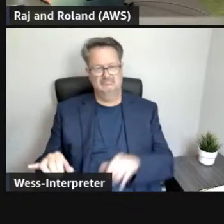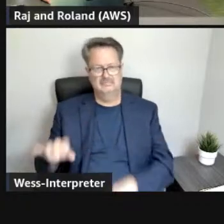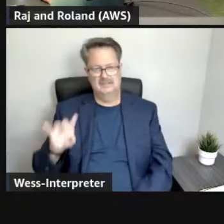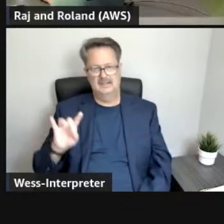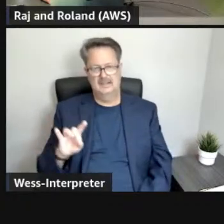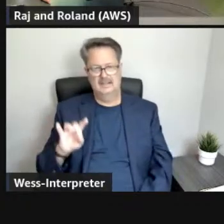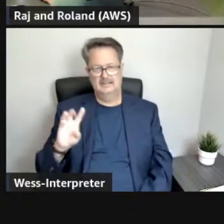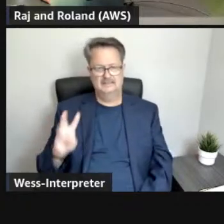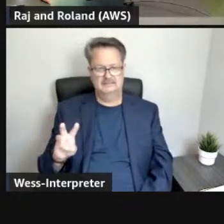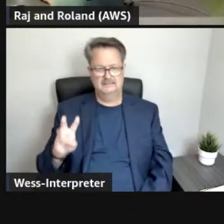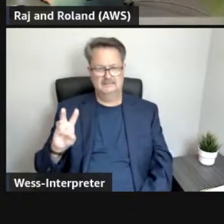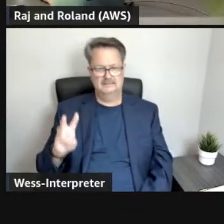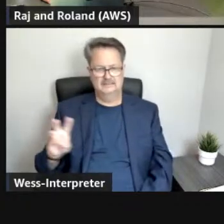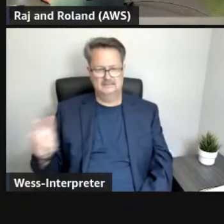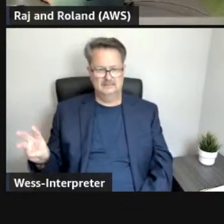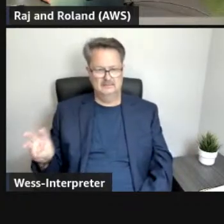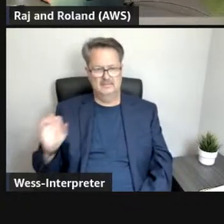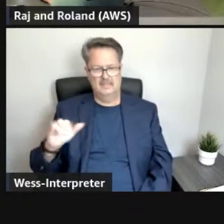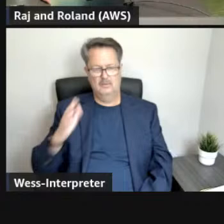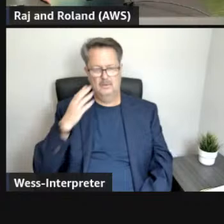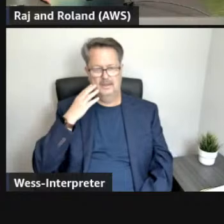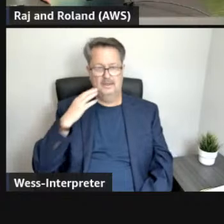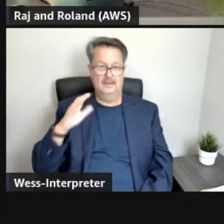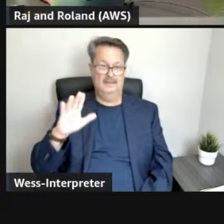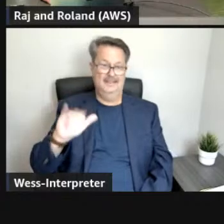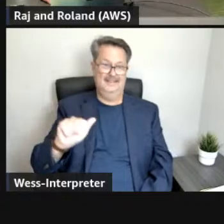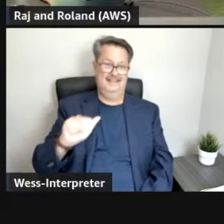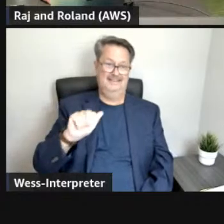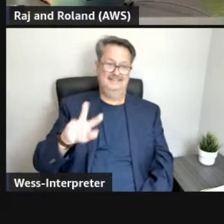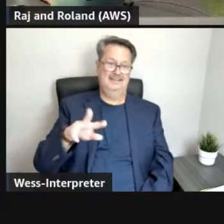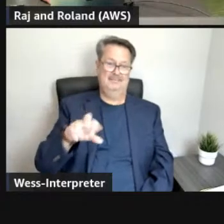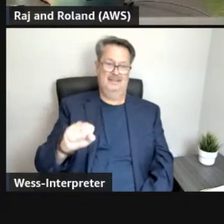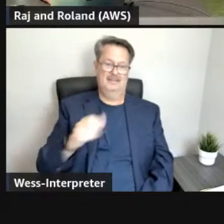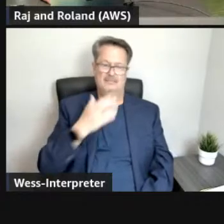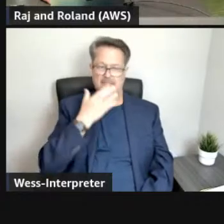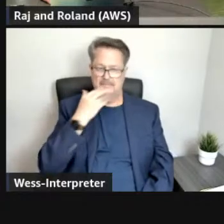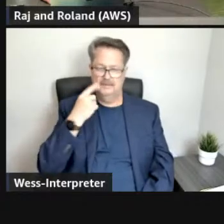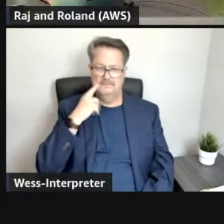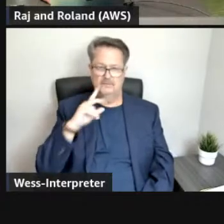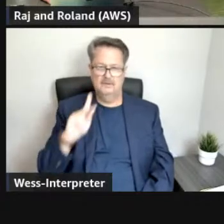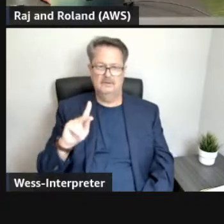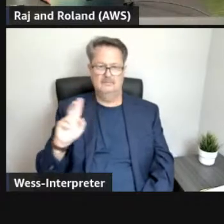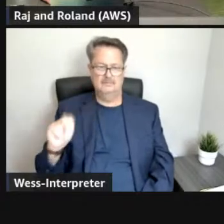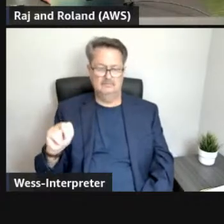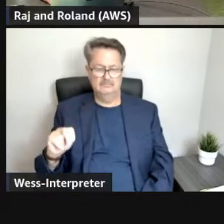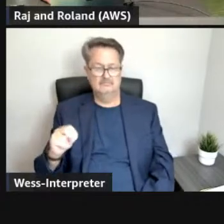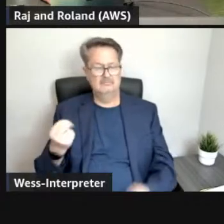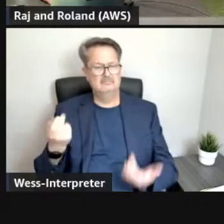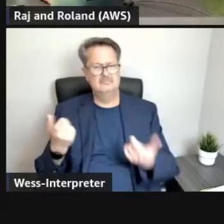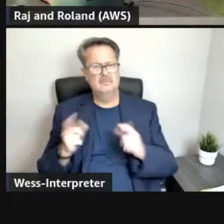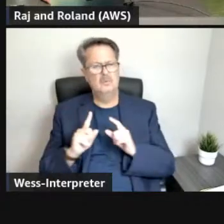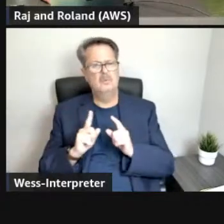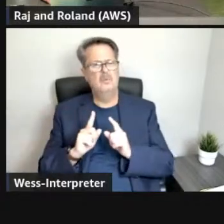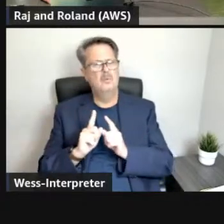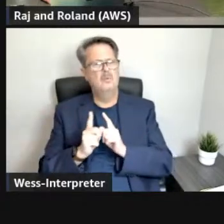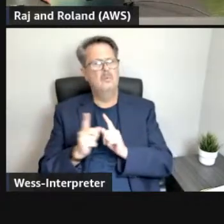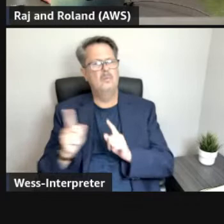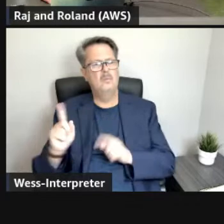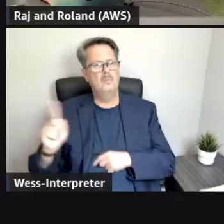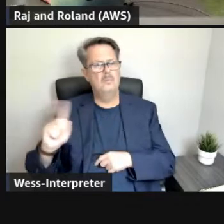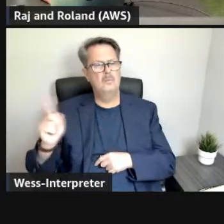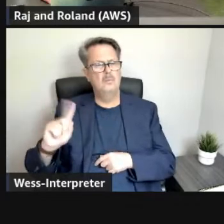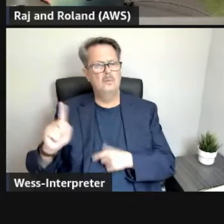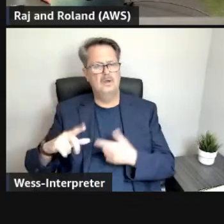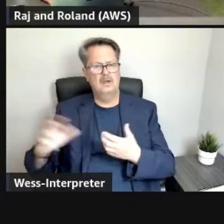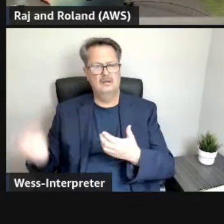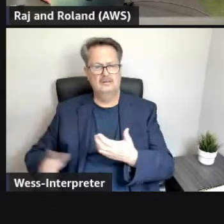why AWS is the best place to run Kubernetes. Now, where do you integrate all these Spot and